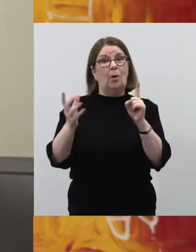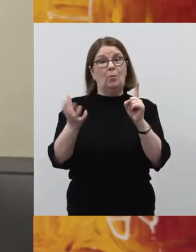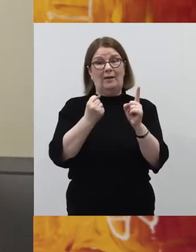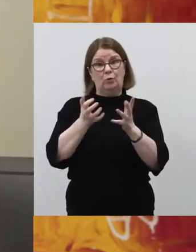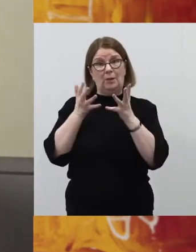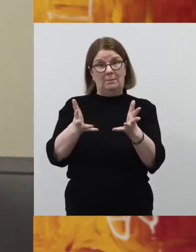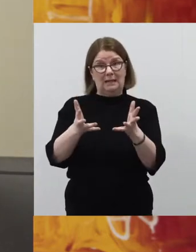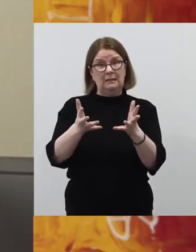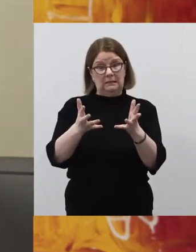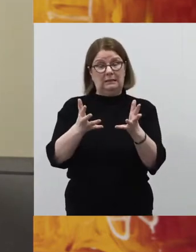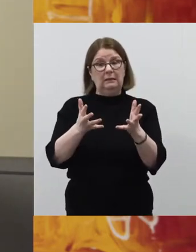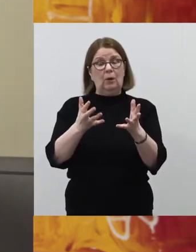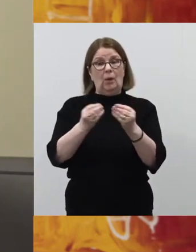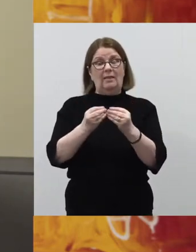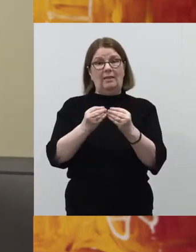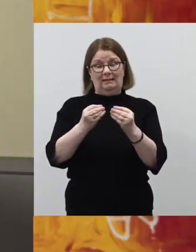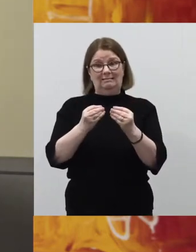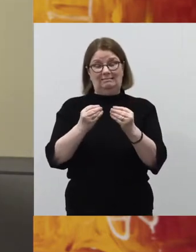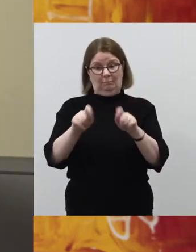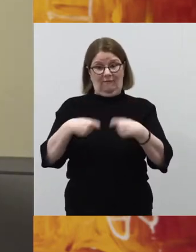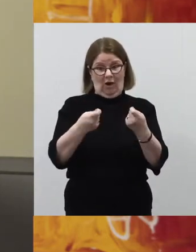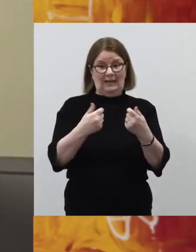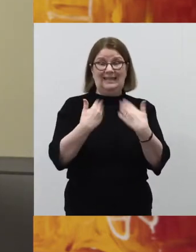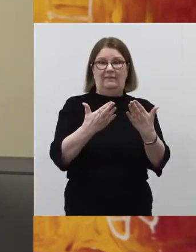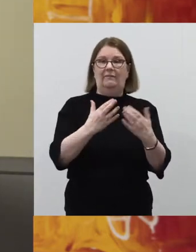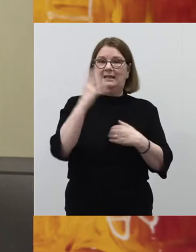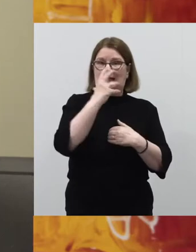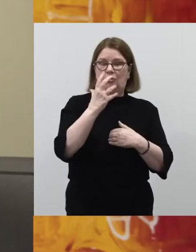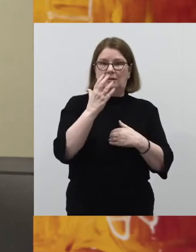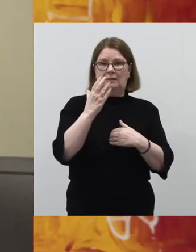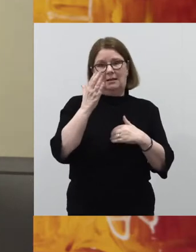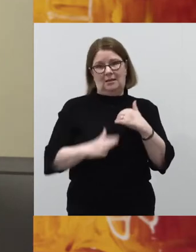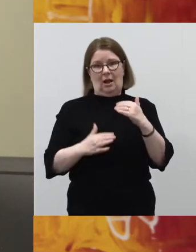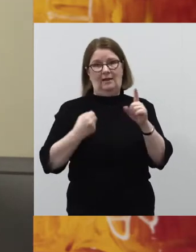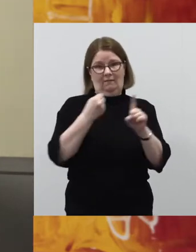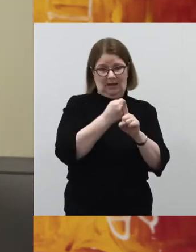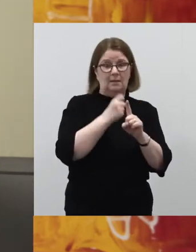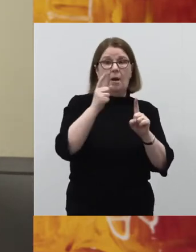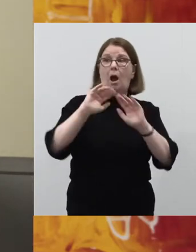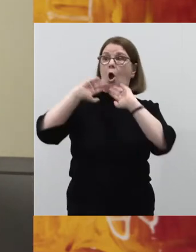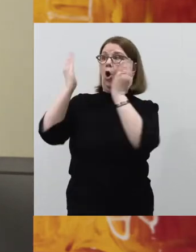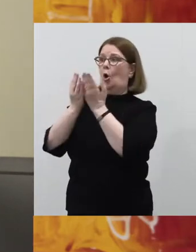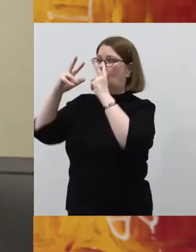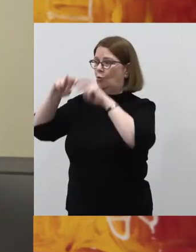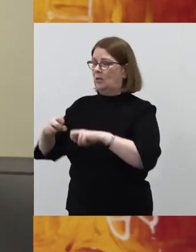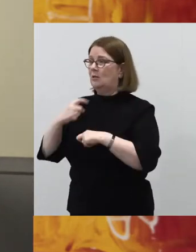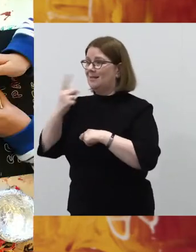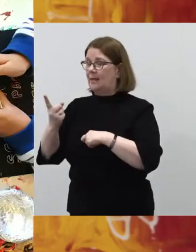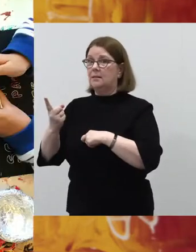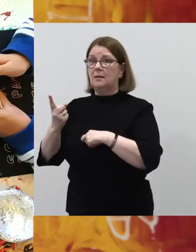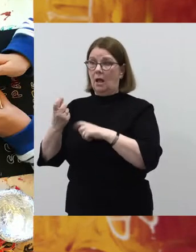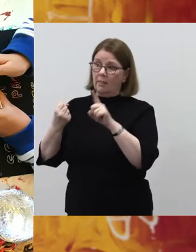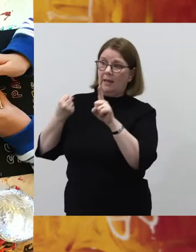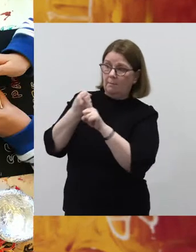Earlier in our education system, making art, dancing and singing are central and critical components of kindergarten and early